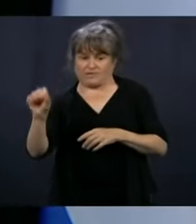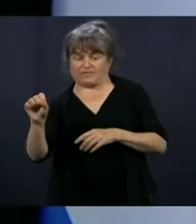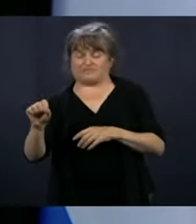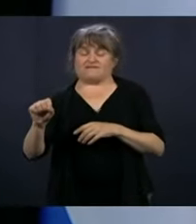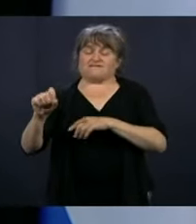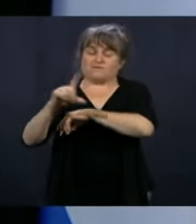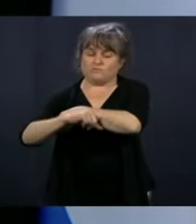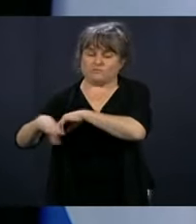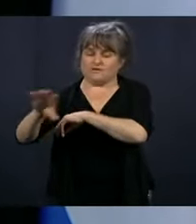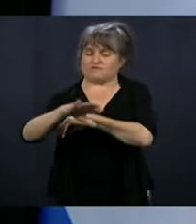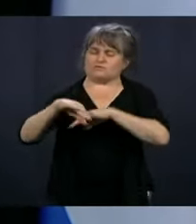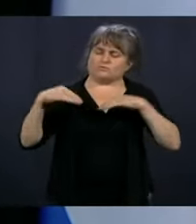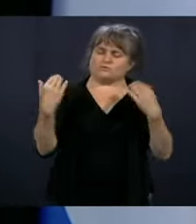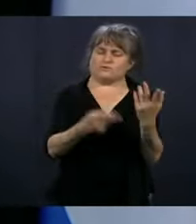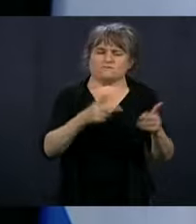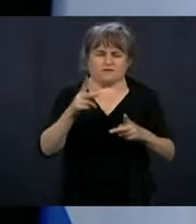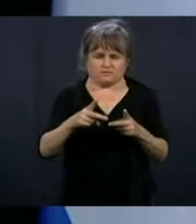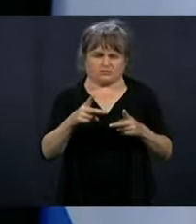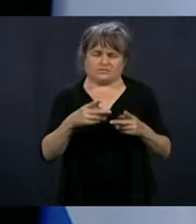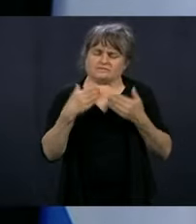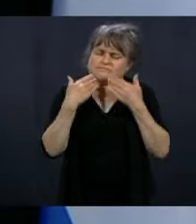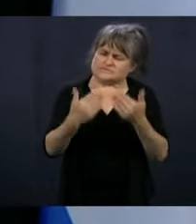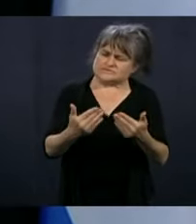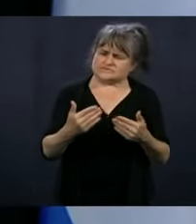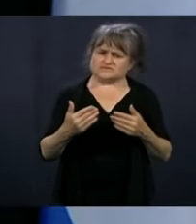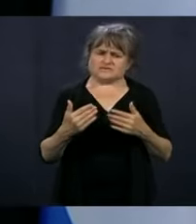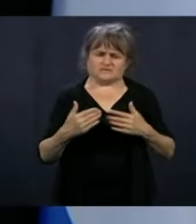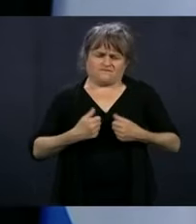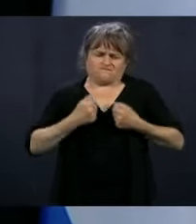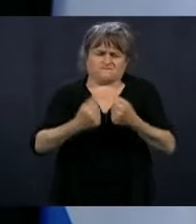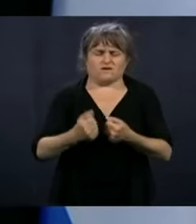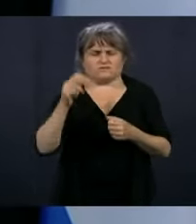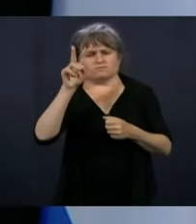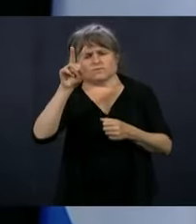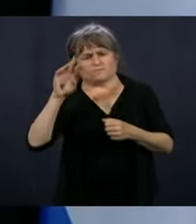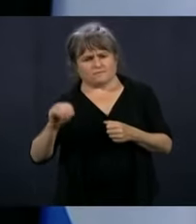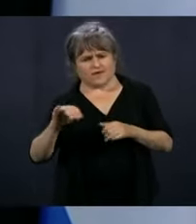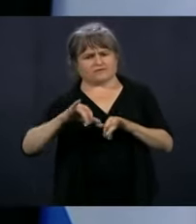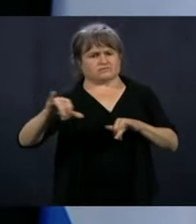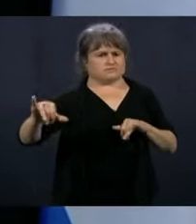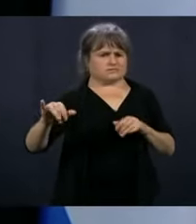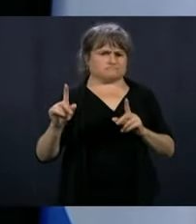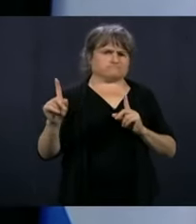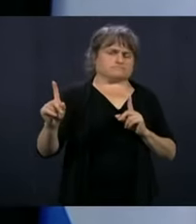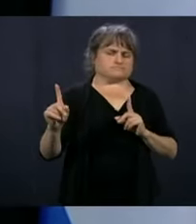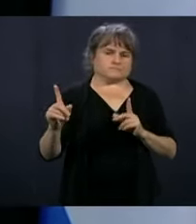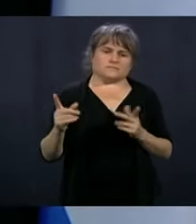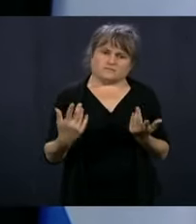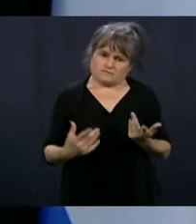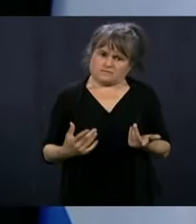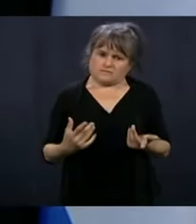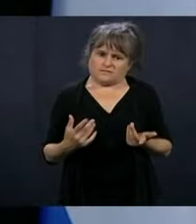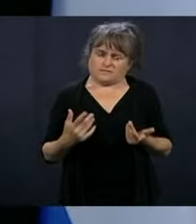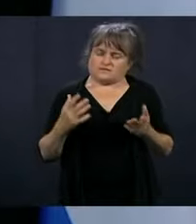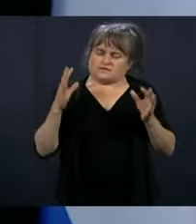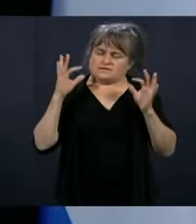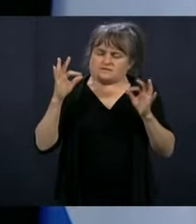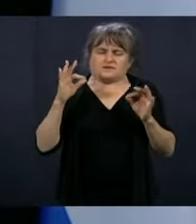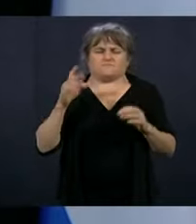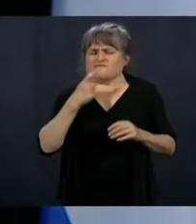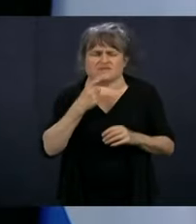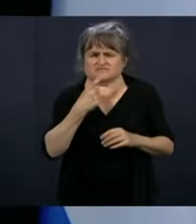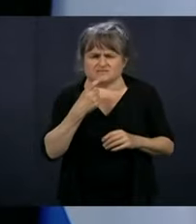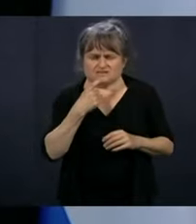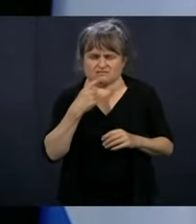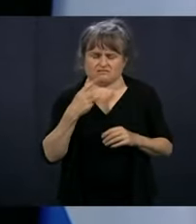restaurants and all that. I wish to thank them for following the guidelines. I know it's not easy for people. We have a very strong trend to want to go